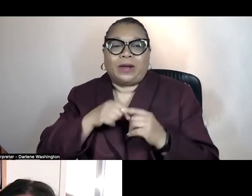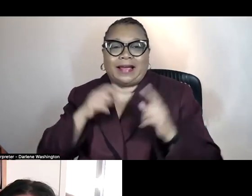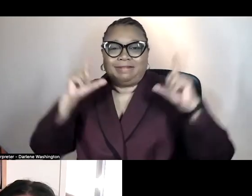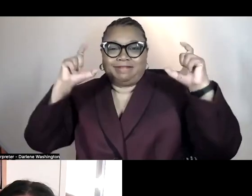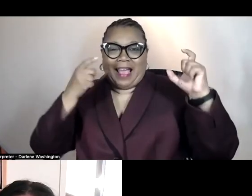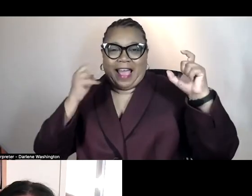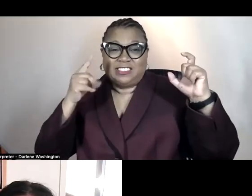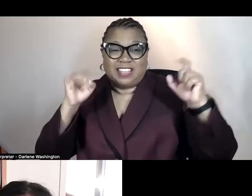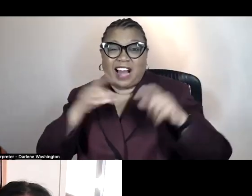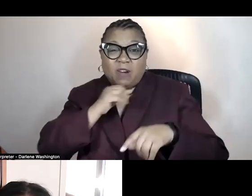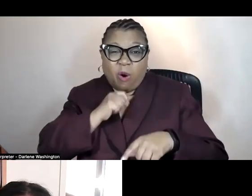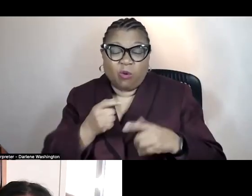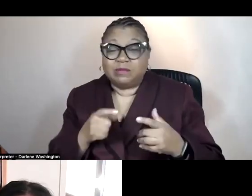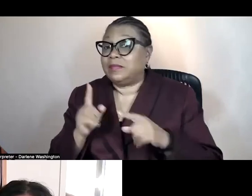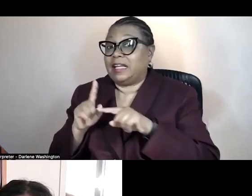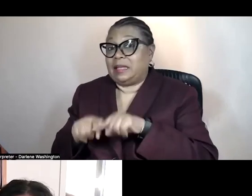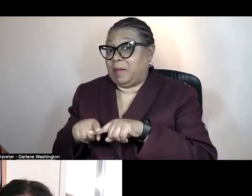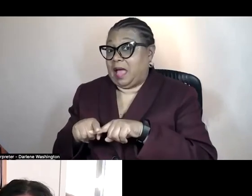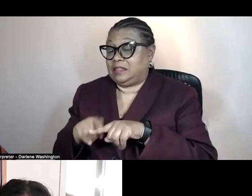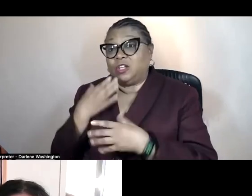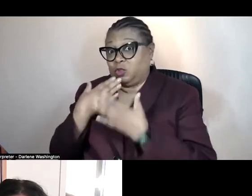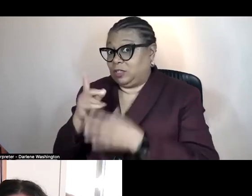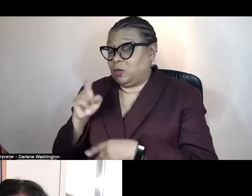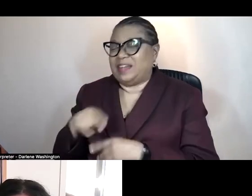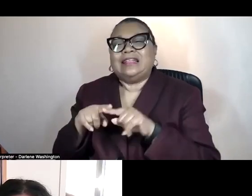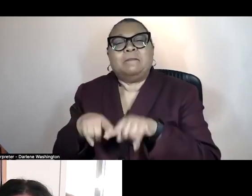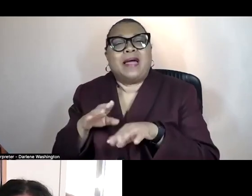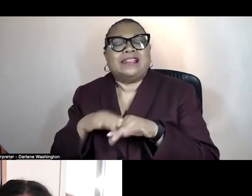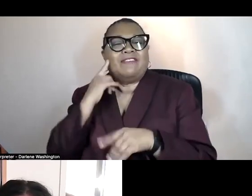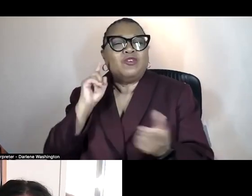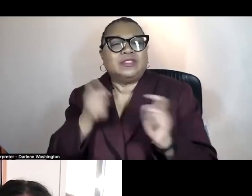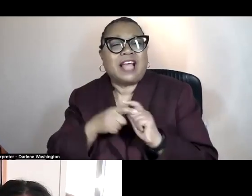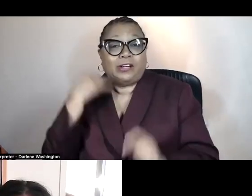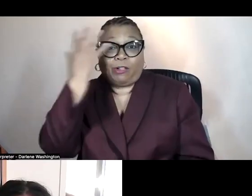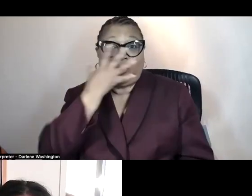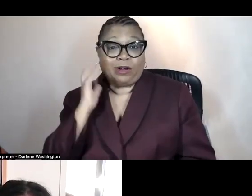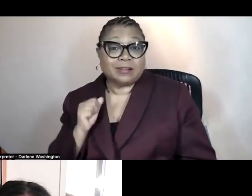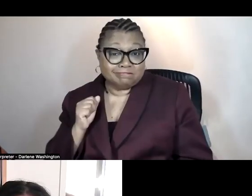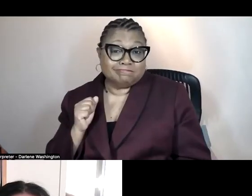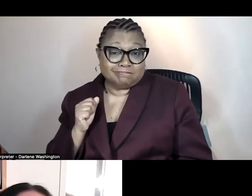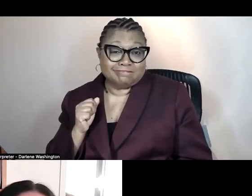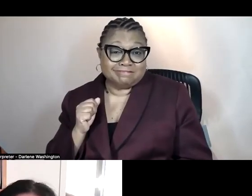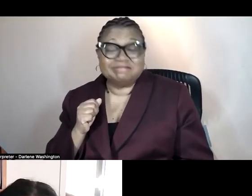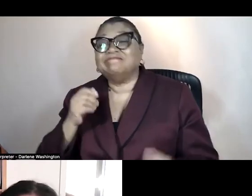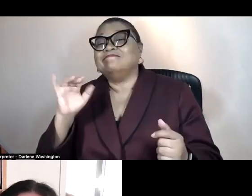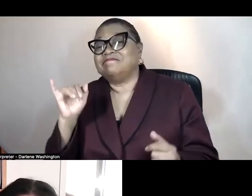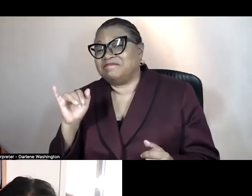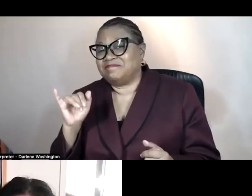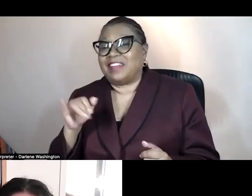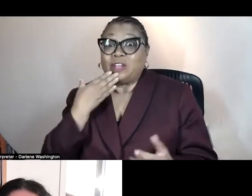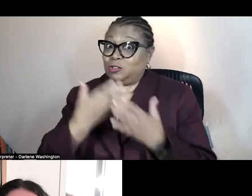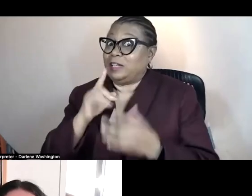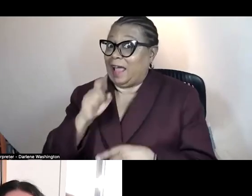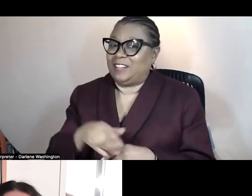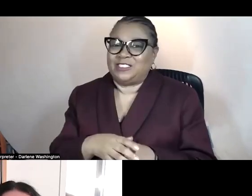be? It depends. That's a good question. It depends if you changed your look. Honestly. That's a great